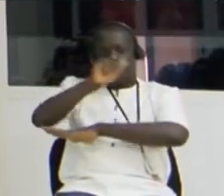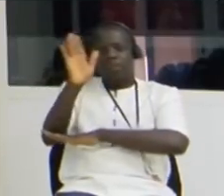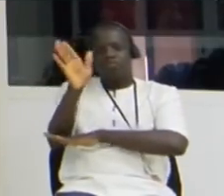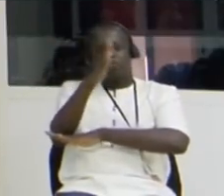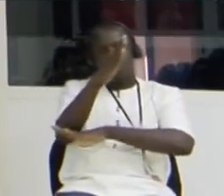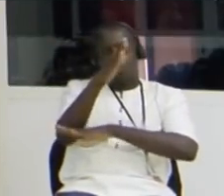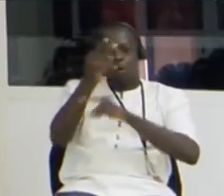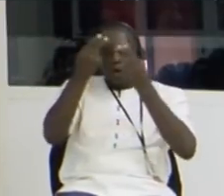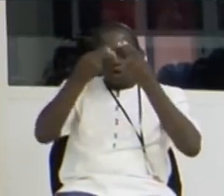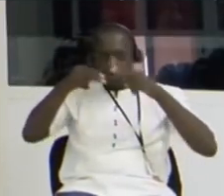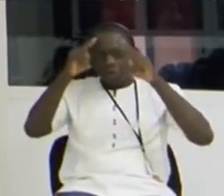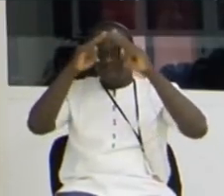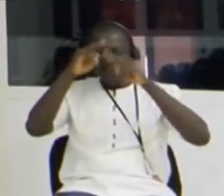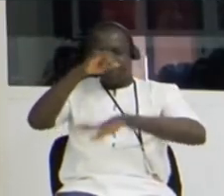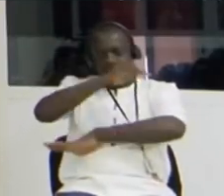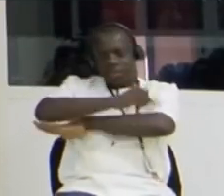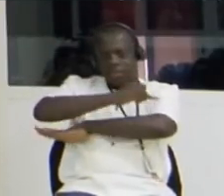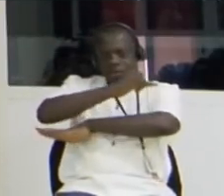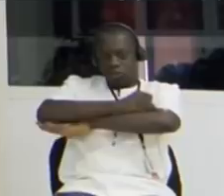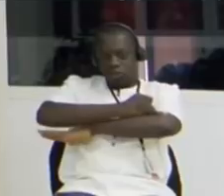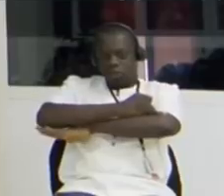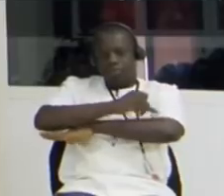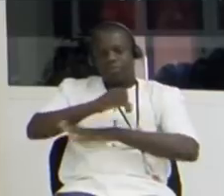tertiary institutions.